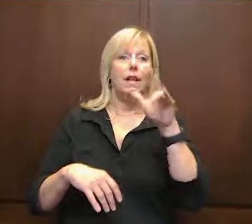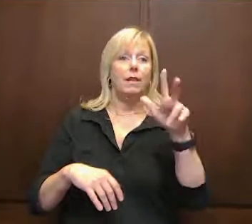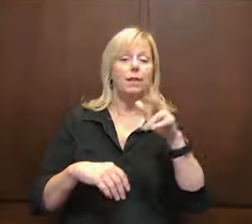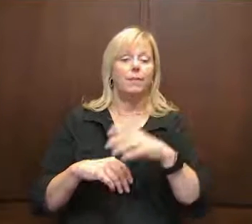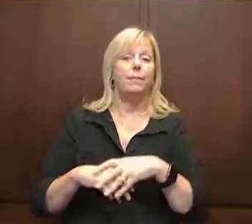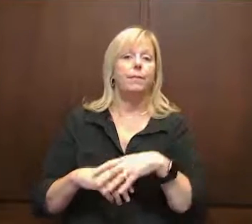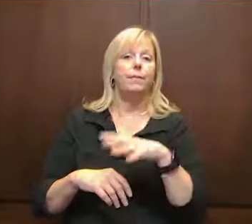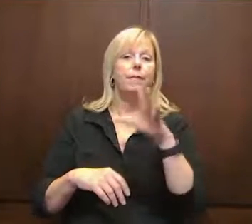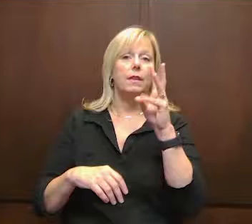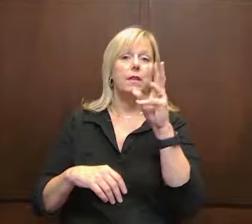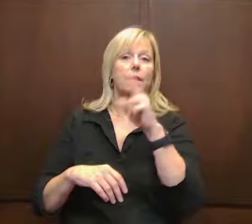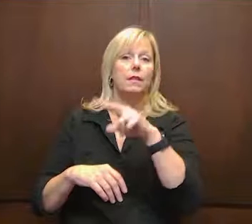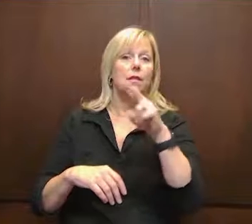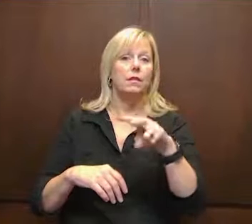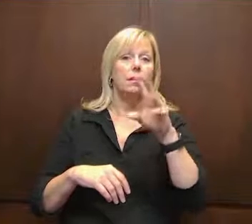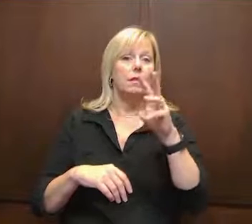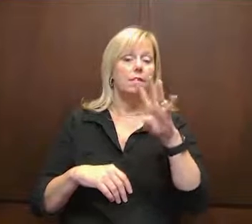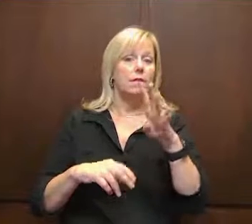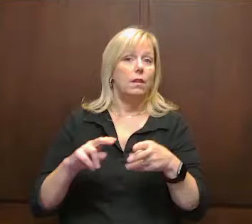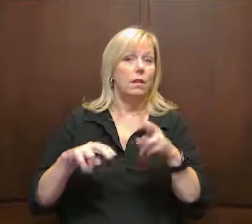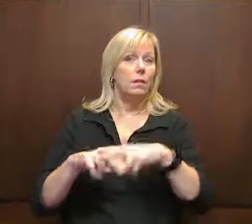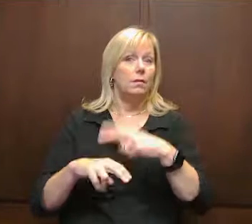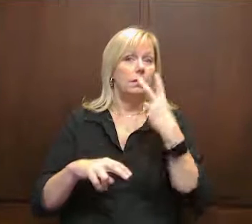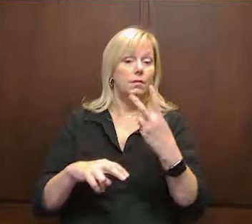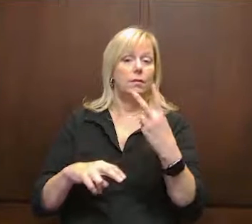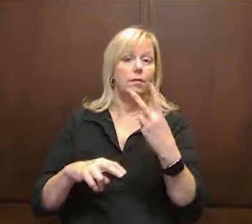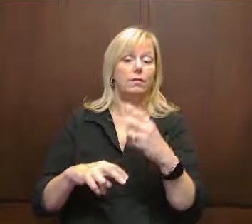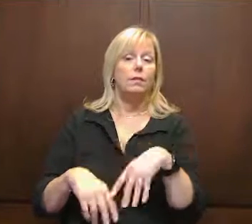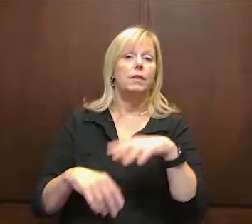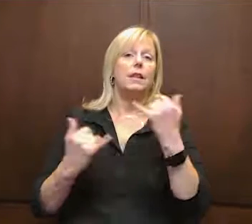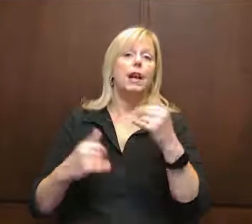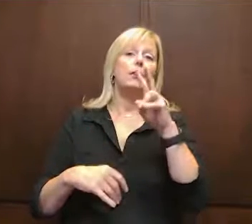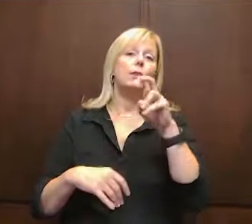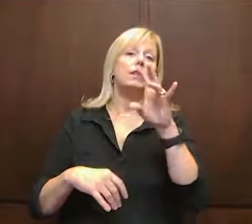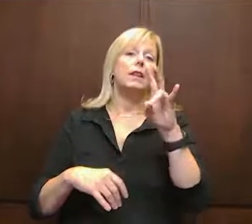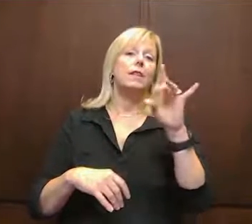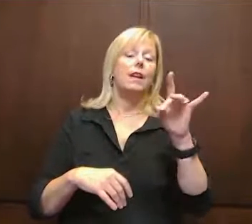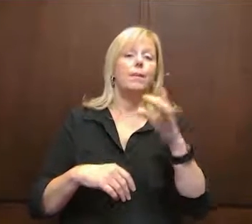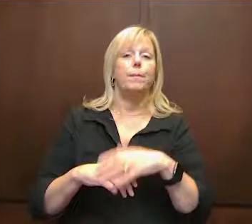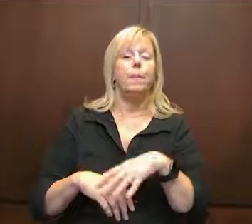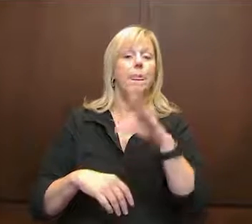593. 62264 up 2 to 278.